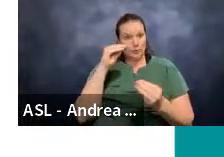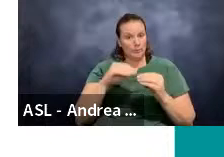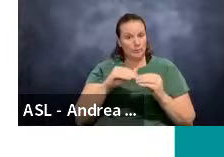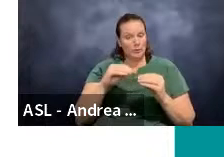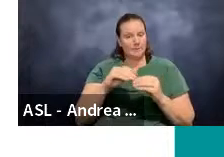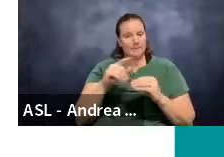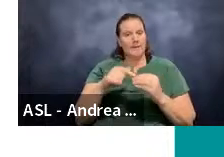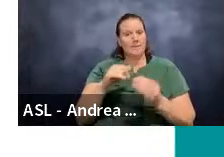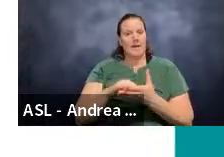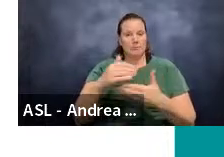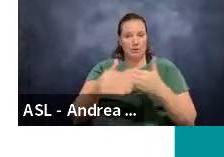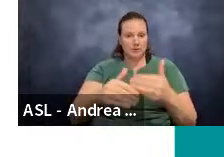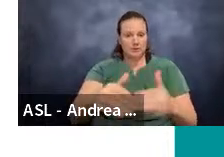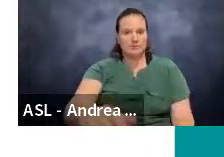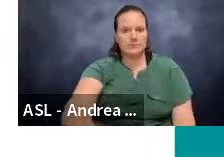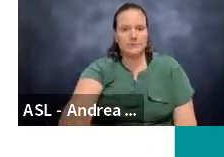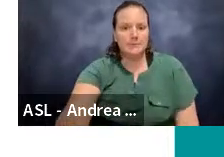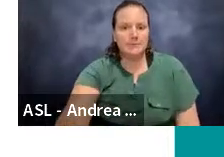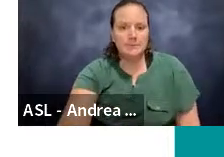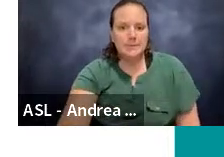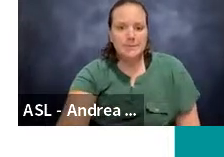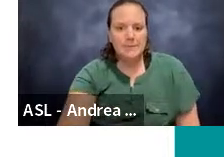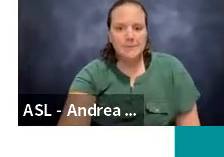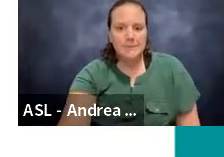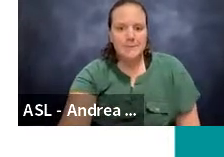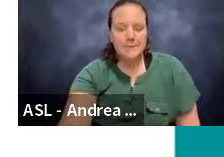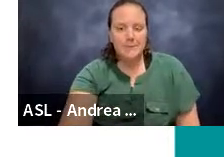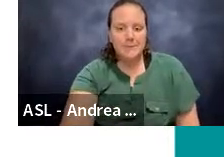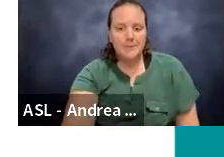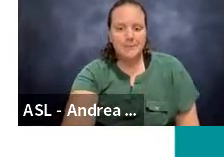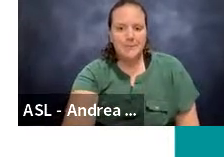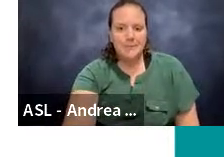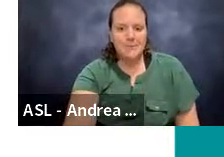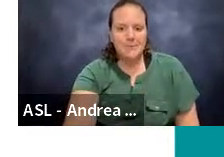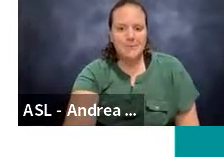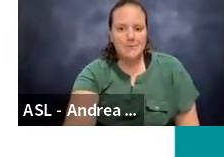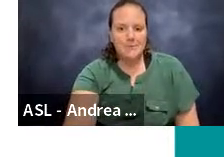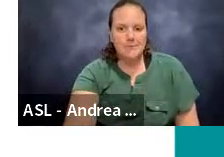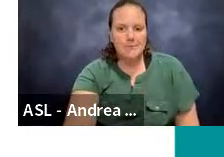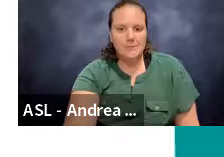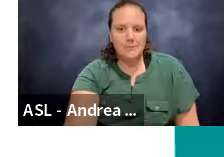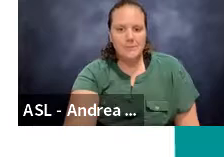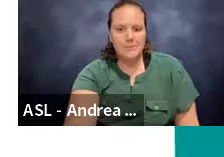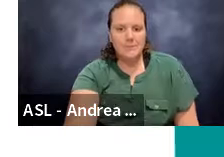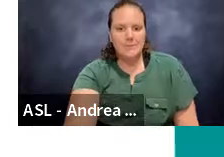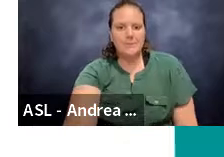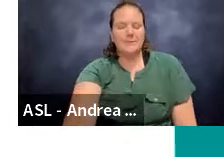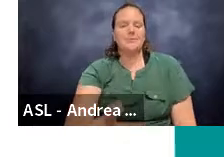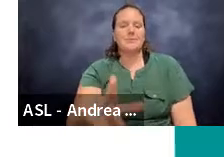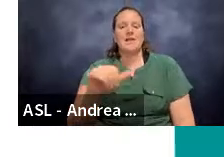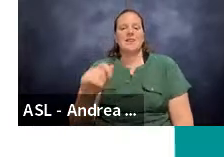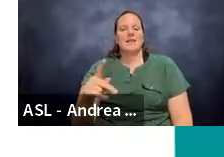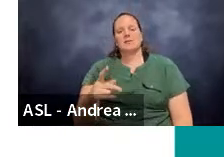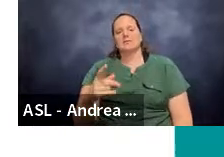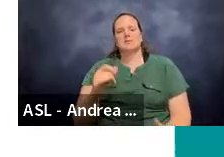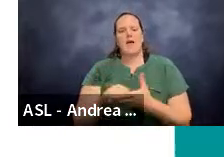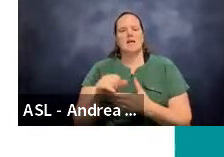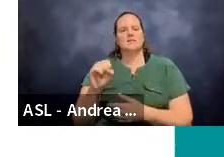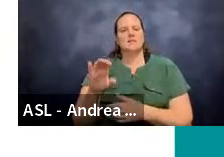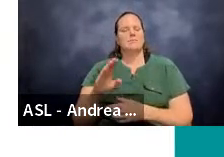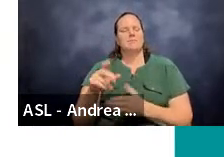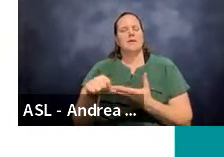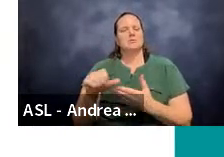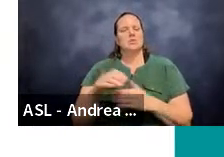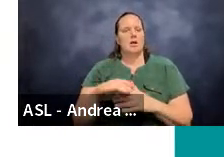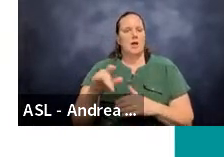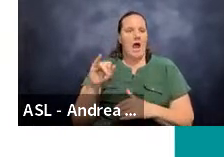106 process. So the first link here is our current existing cultural resources subpage on the IBR